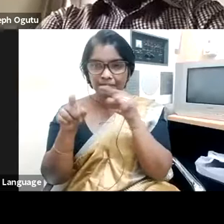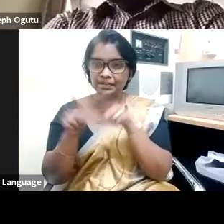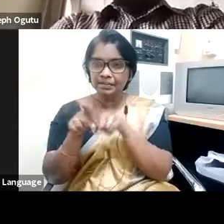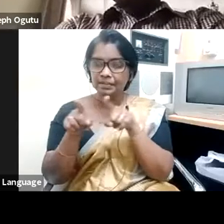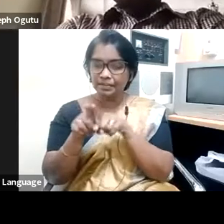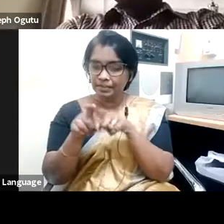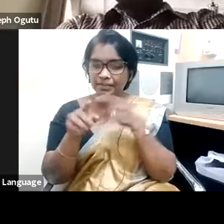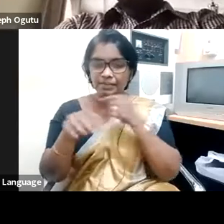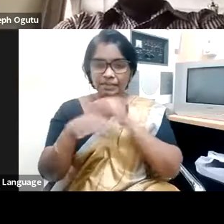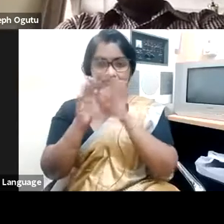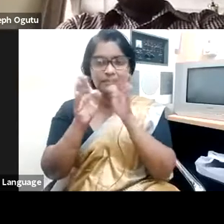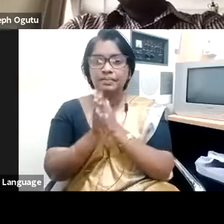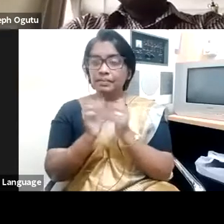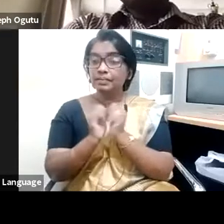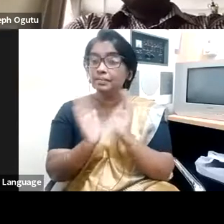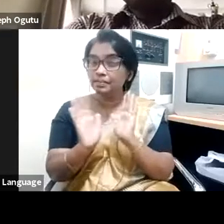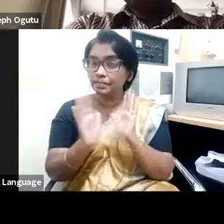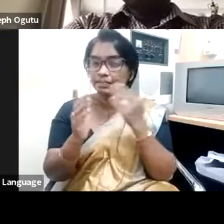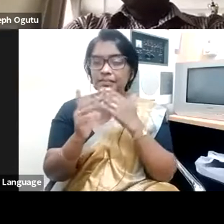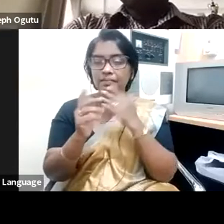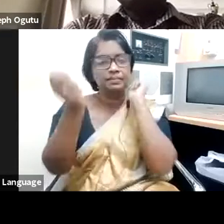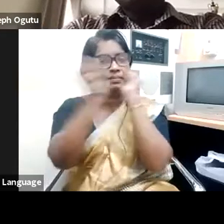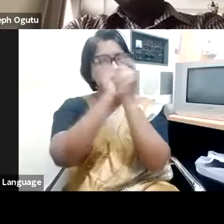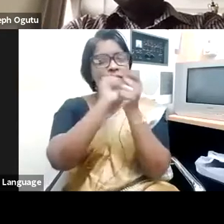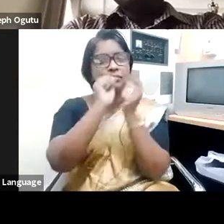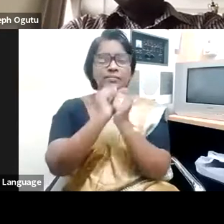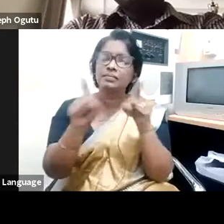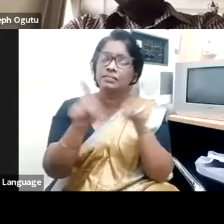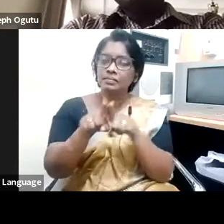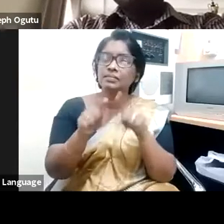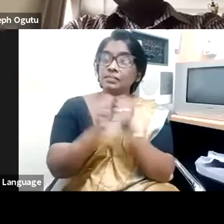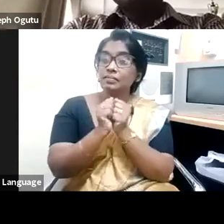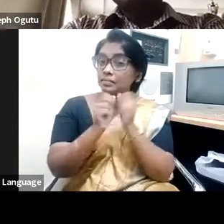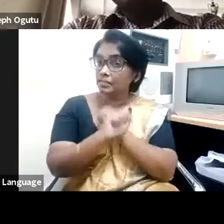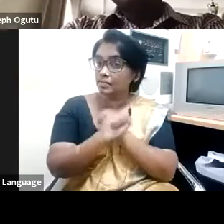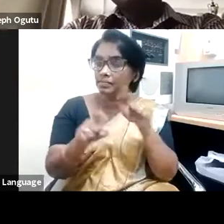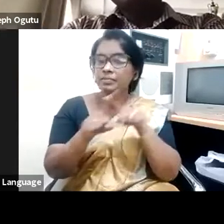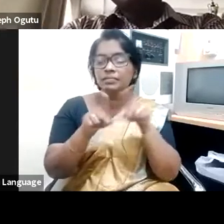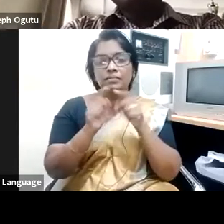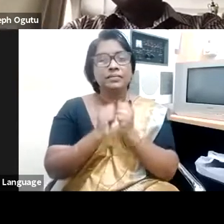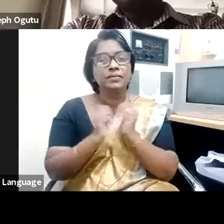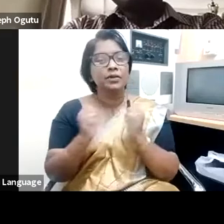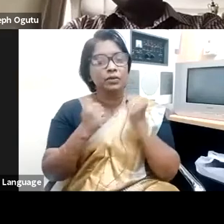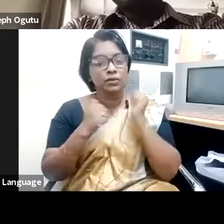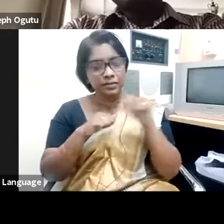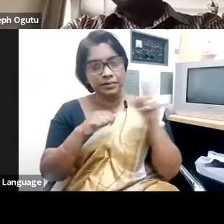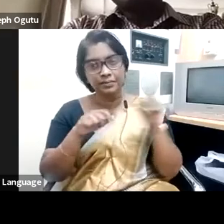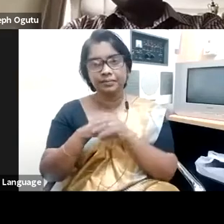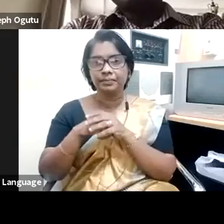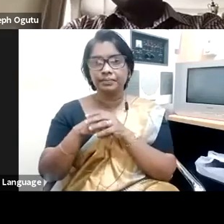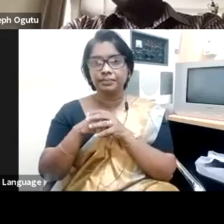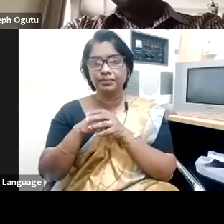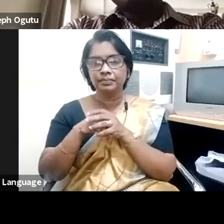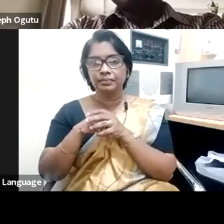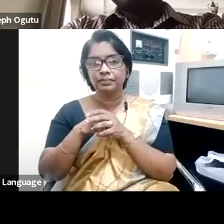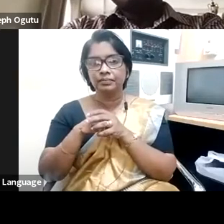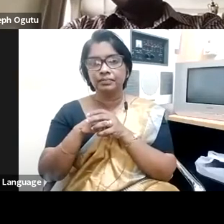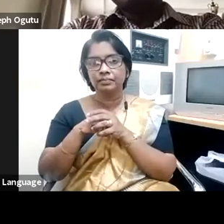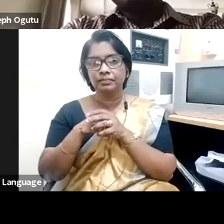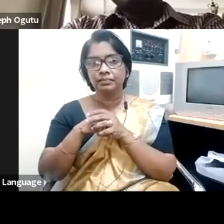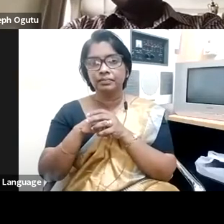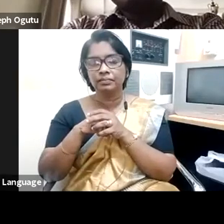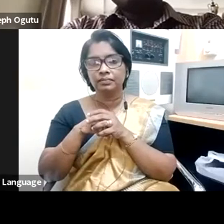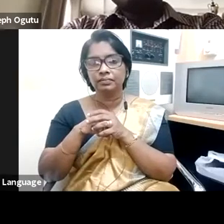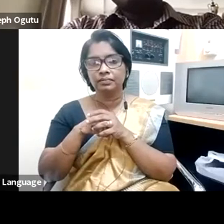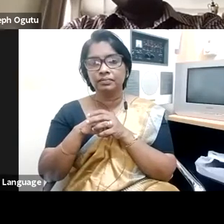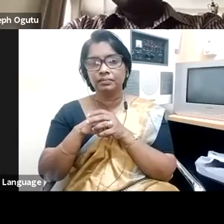big in volume tomorrow, but it may take a few more years to really take that bump, companies will not really be successful in innovating.